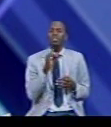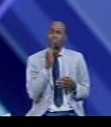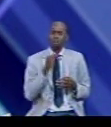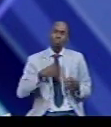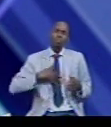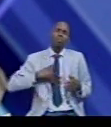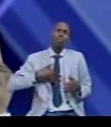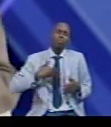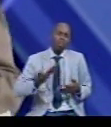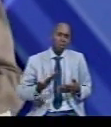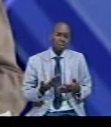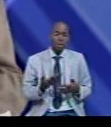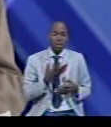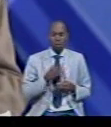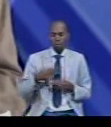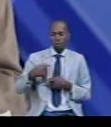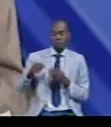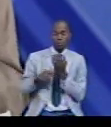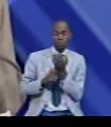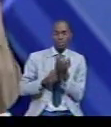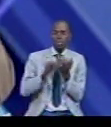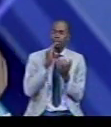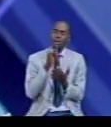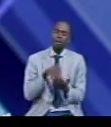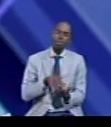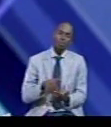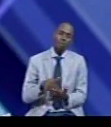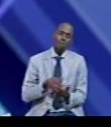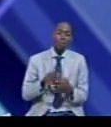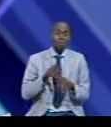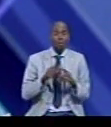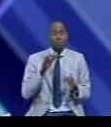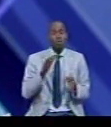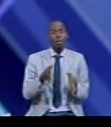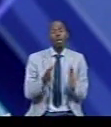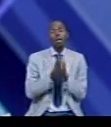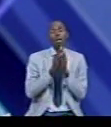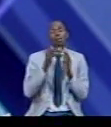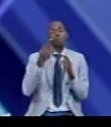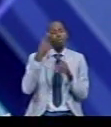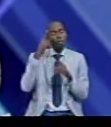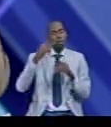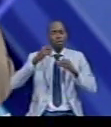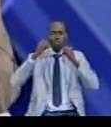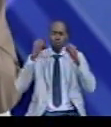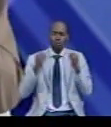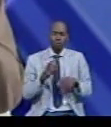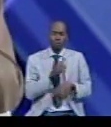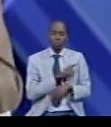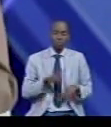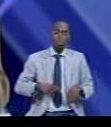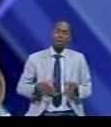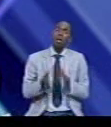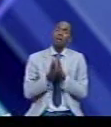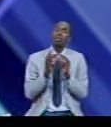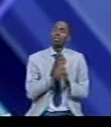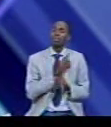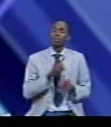flesh can be weak. But today you can ask for the strength of the Lord, and you can ask the Lord to help